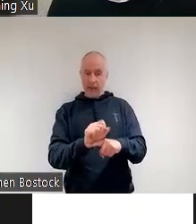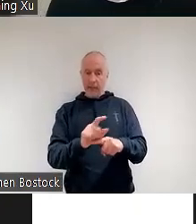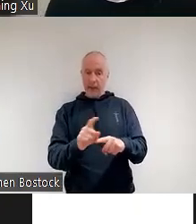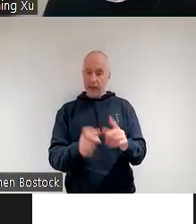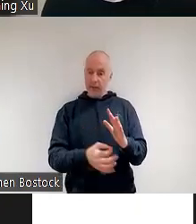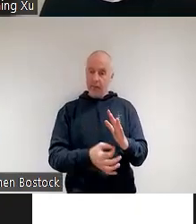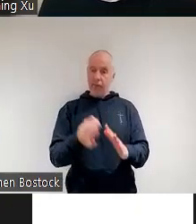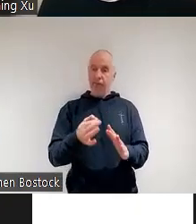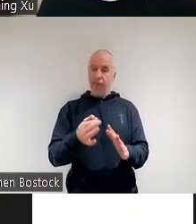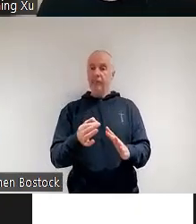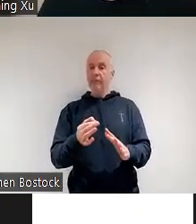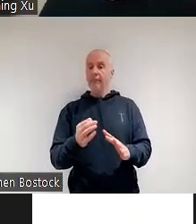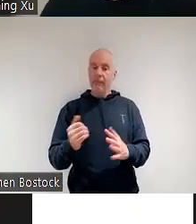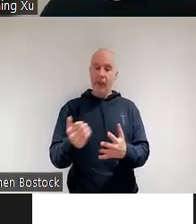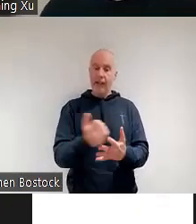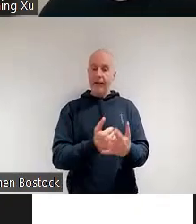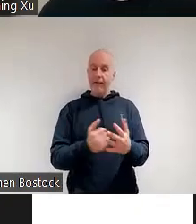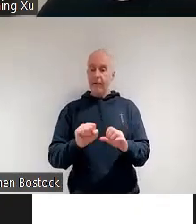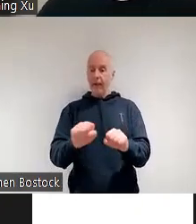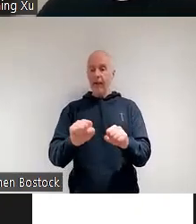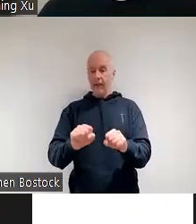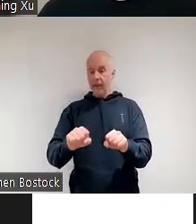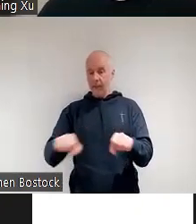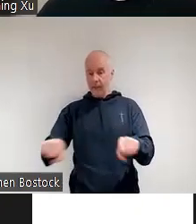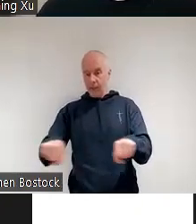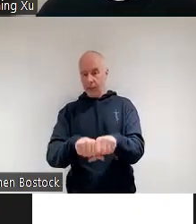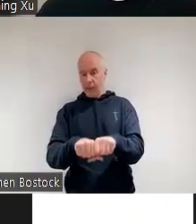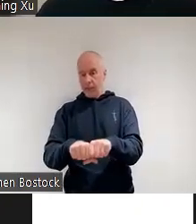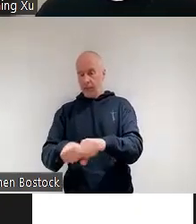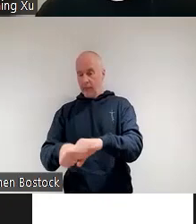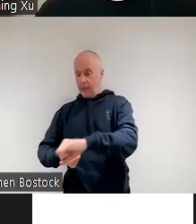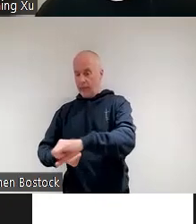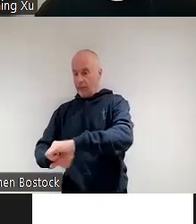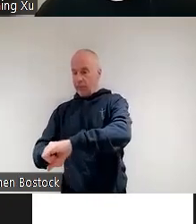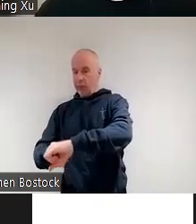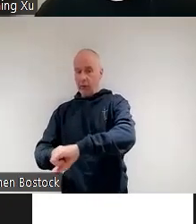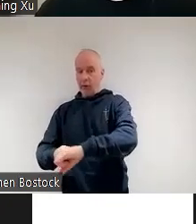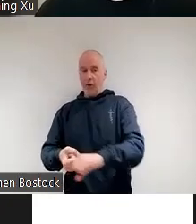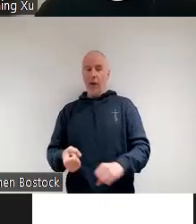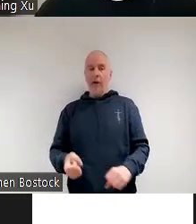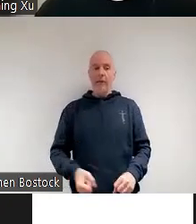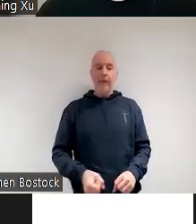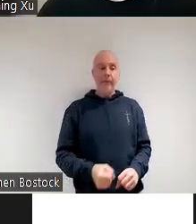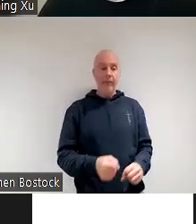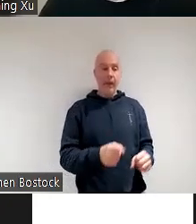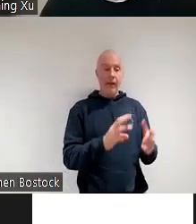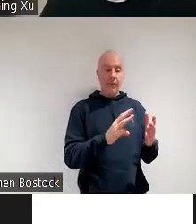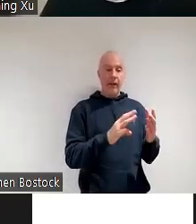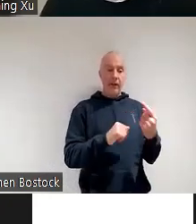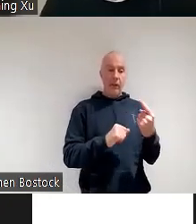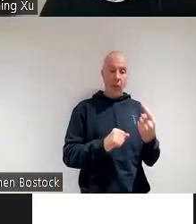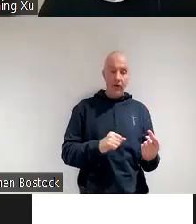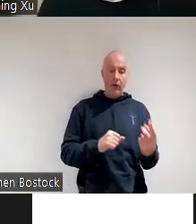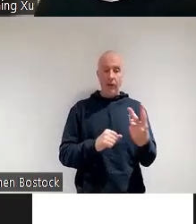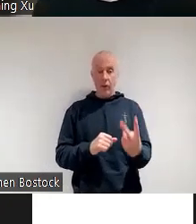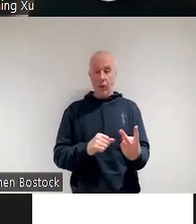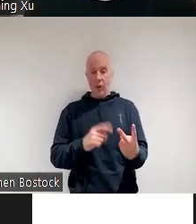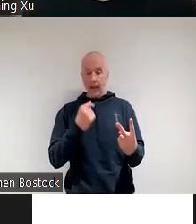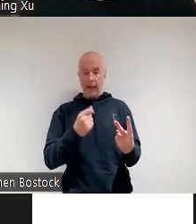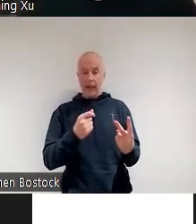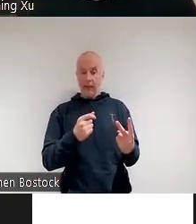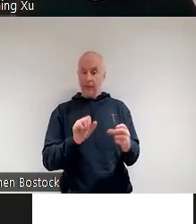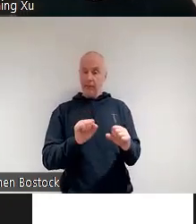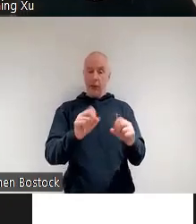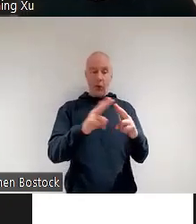your charging experience. And both of the mode 1 and mode 2, you basically can plug in at your home with a